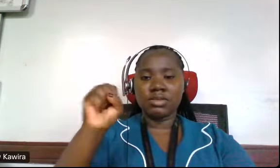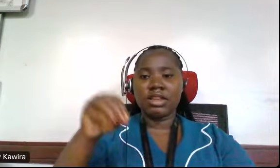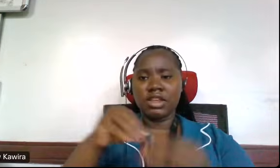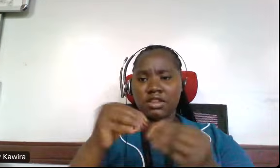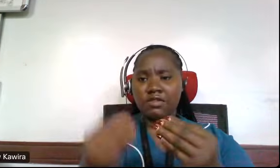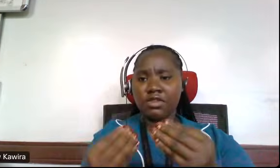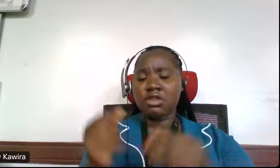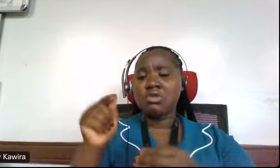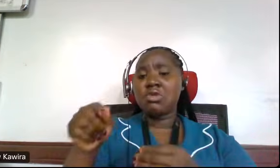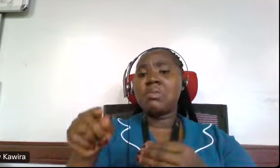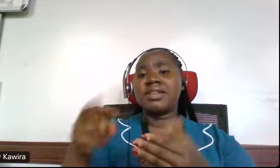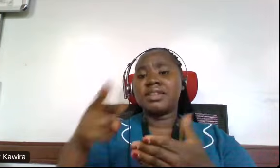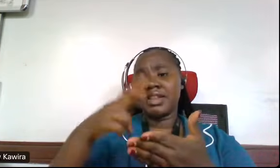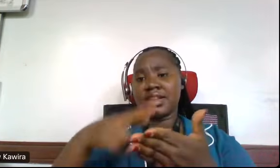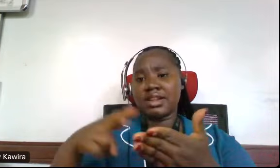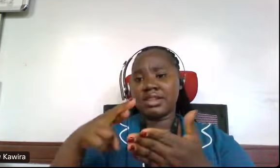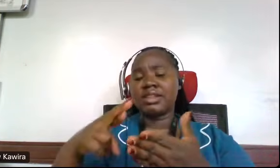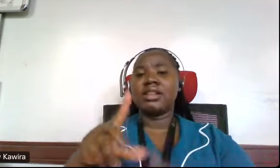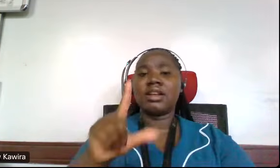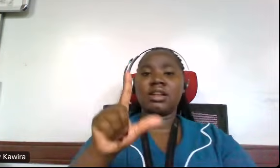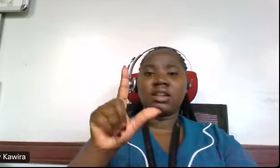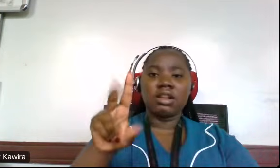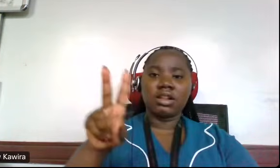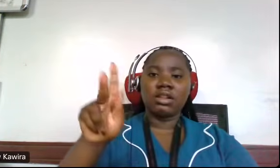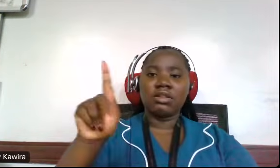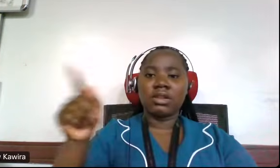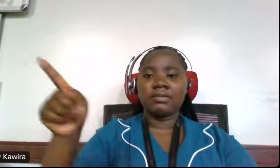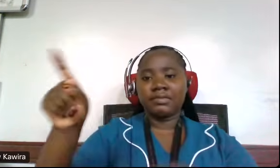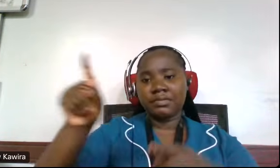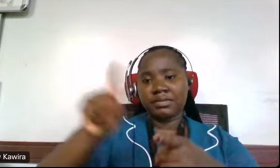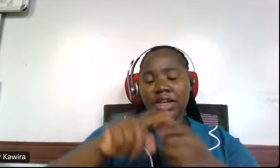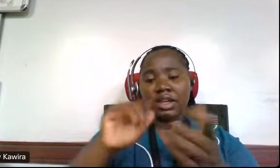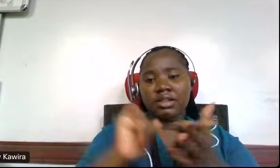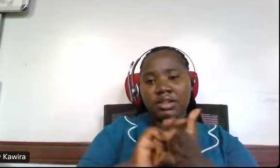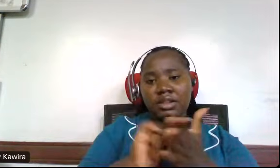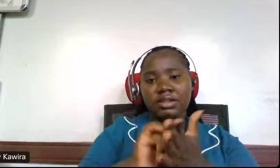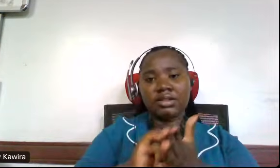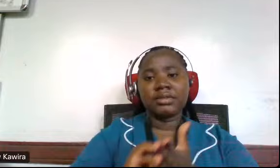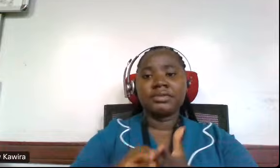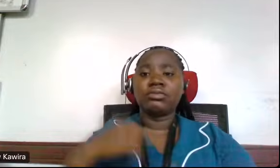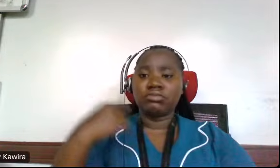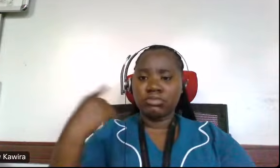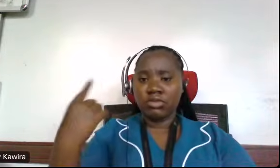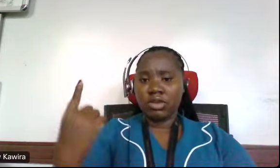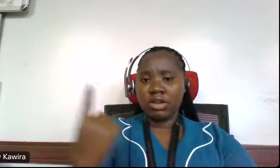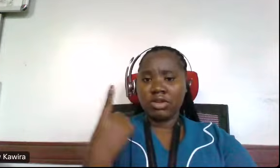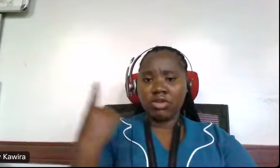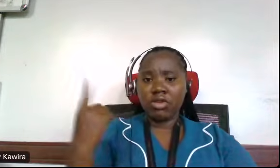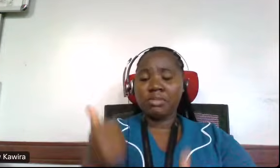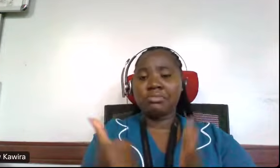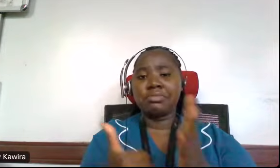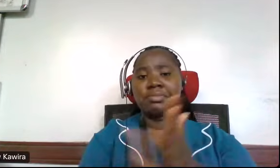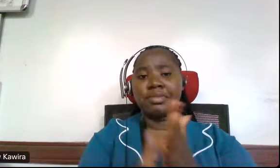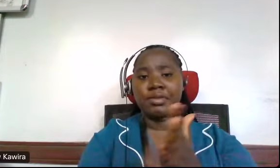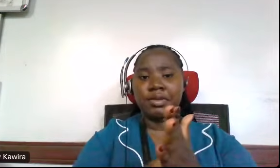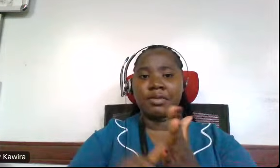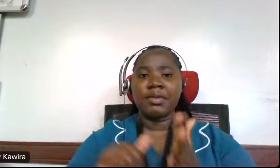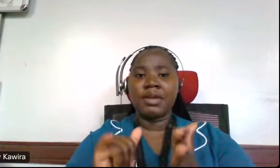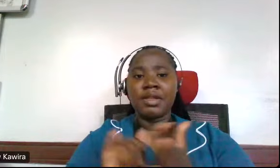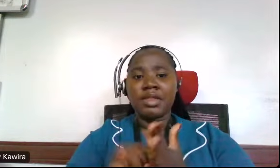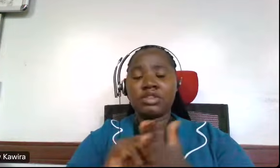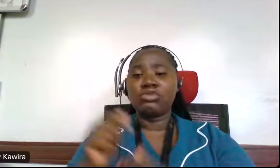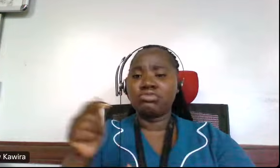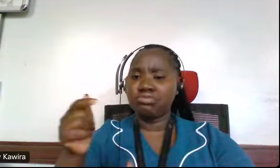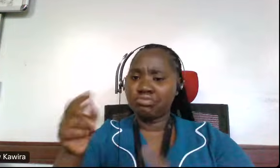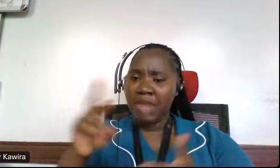eTIMS. Mr. Luka, you can add a comment on that? Yes, the only issue is just your onboarding eTIMS,